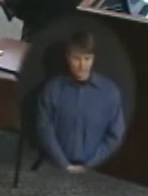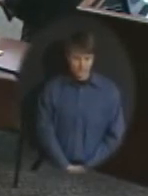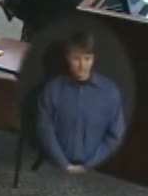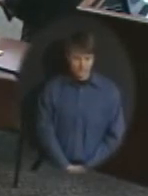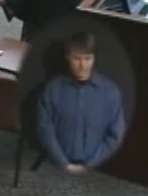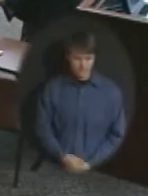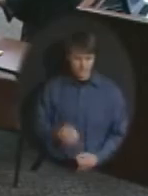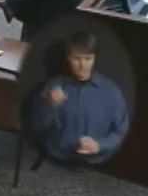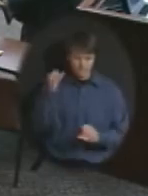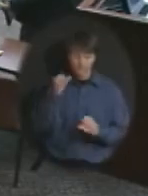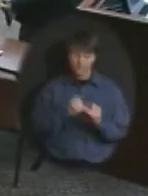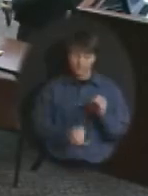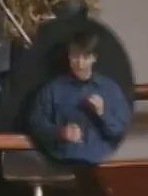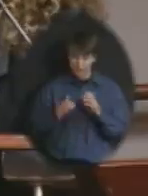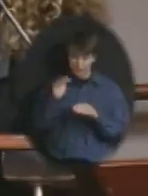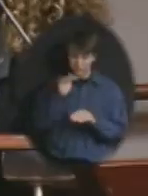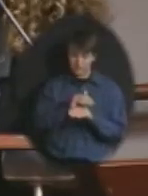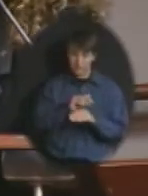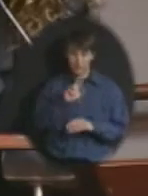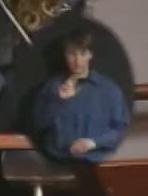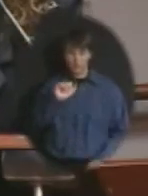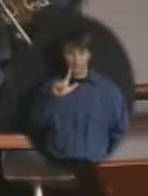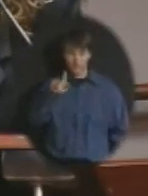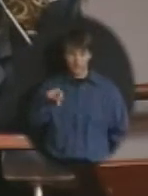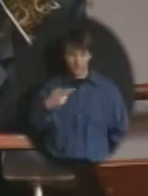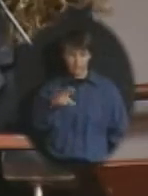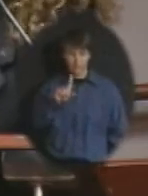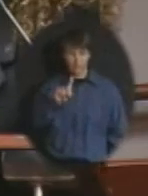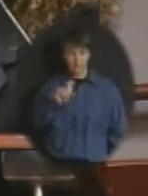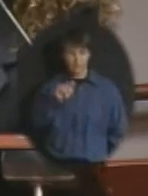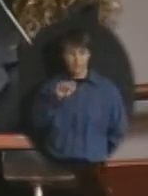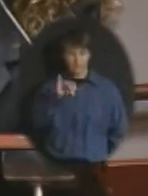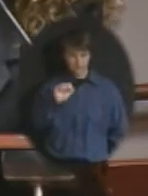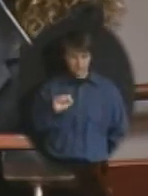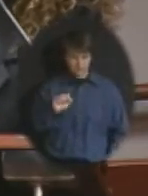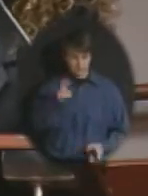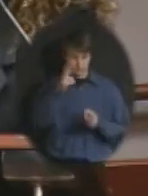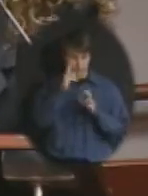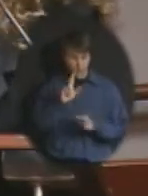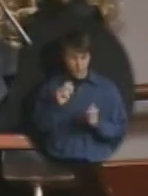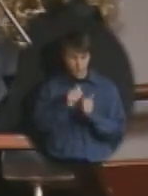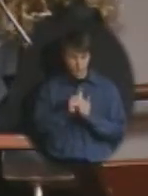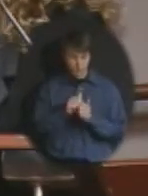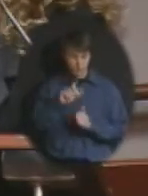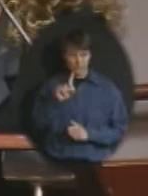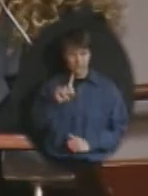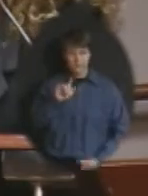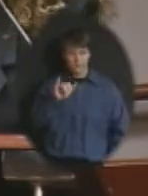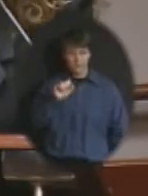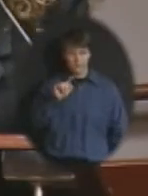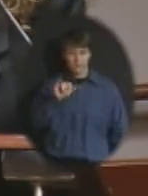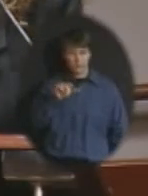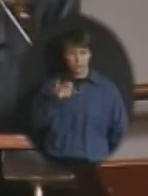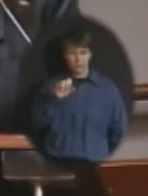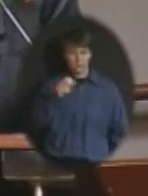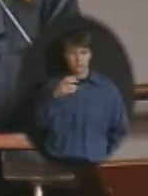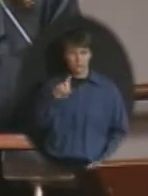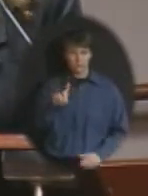And our final recognition tonight is of Ralph Dennis, who is being recognized with the Distinguished Person of Honor Award.